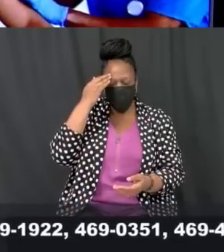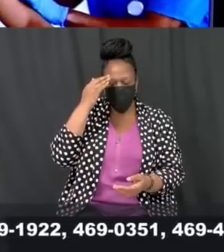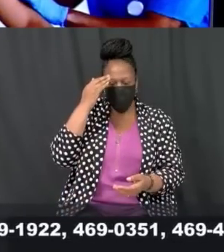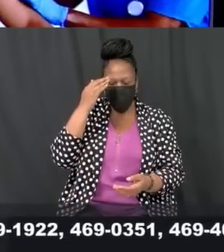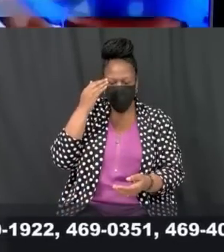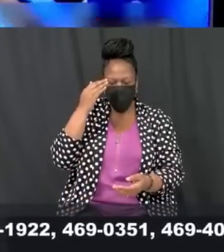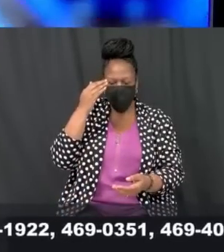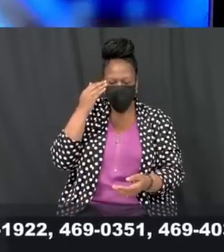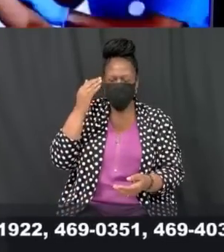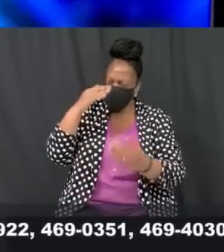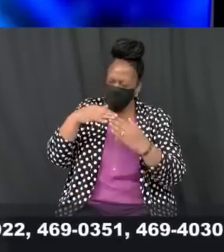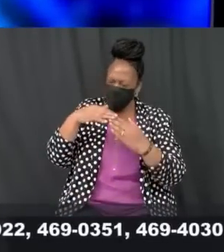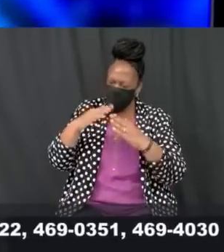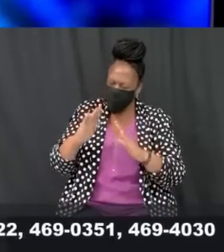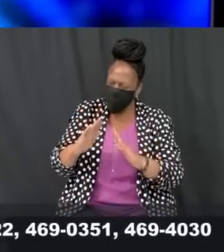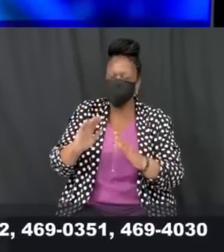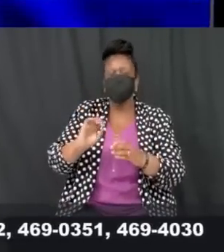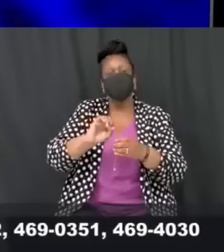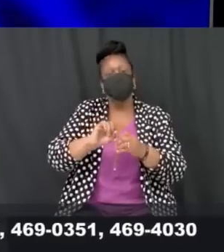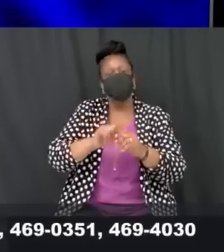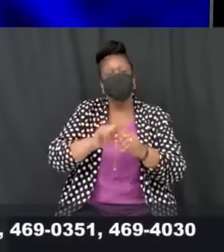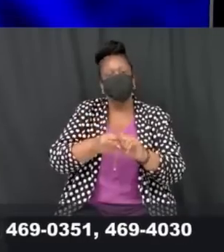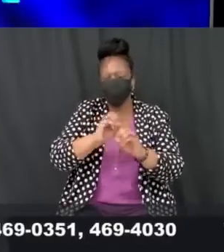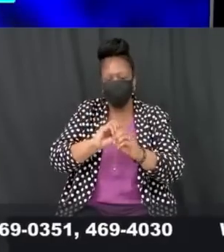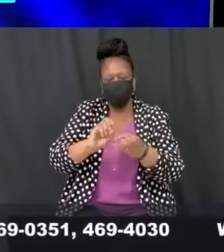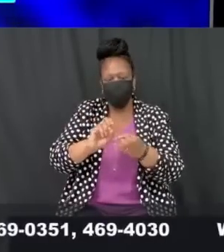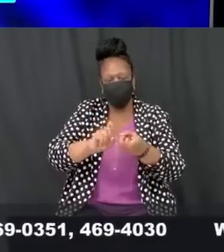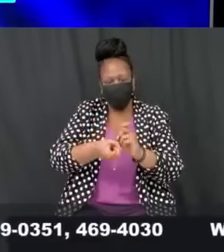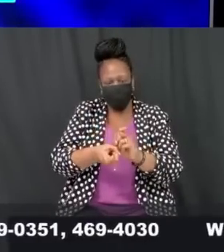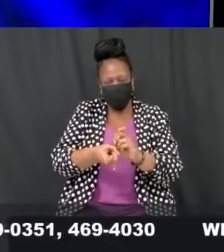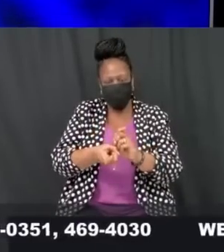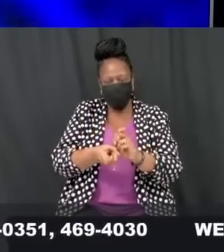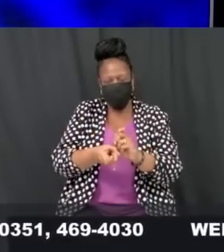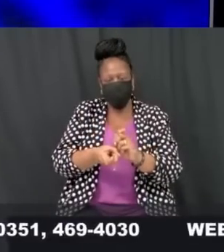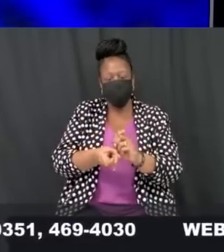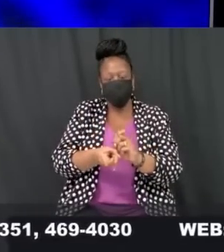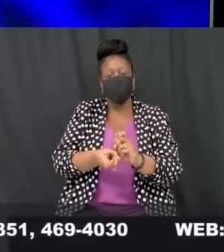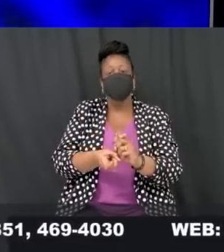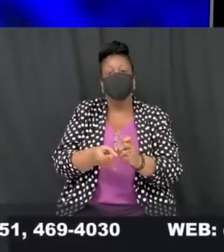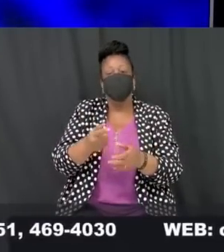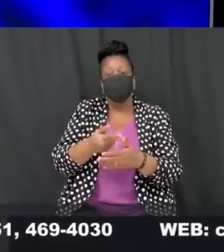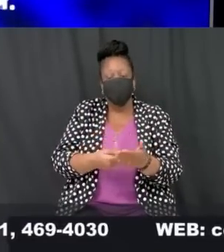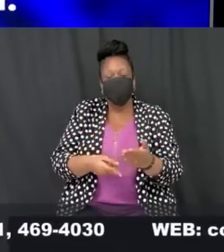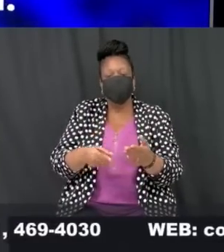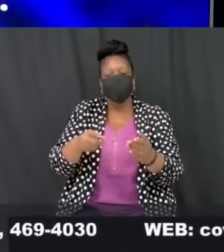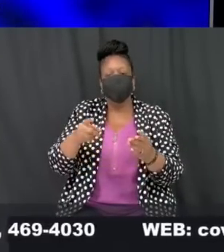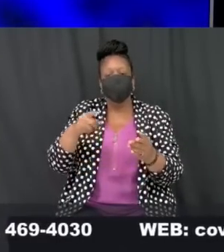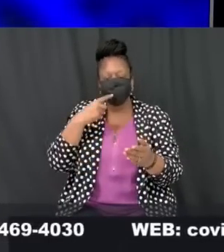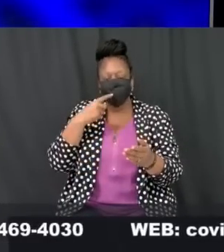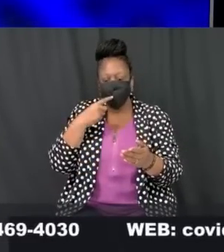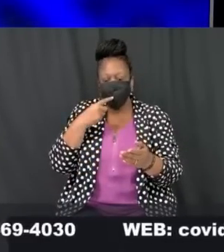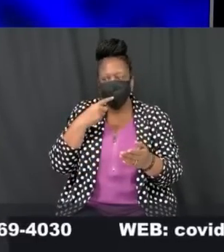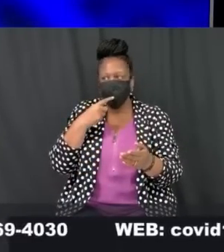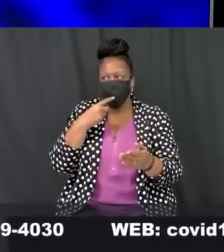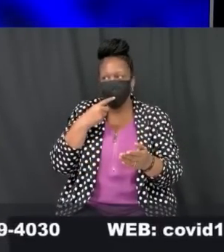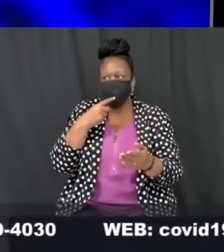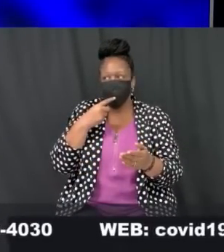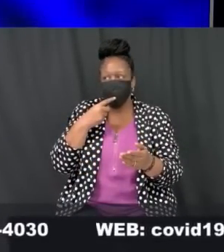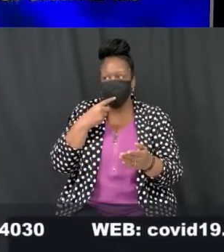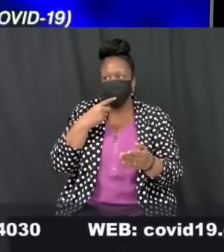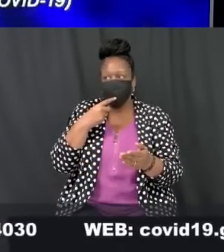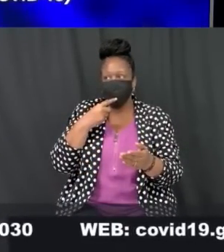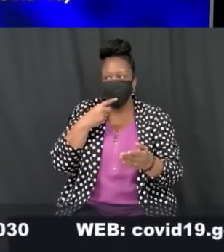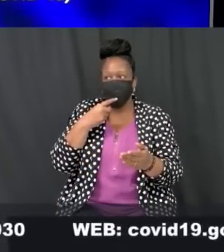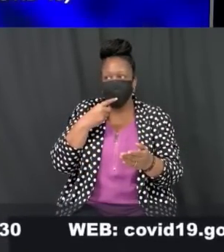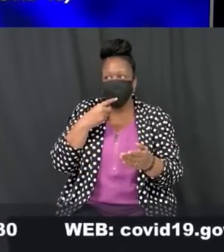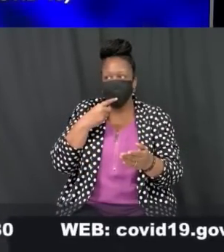and if there are no changes to your structures, what would be taken out from the process is just the